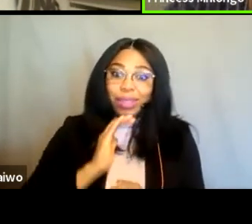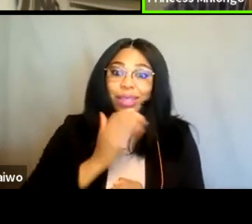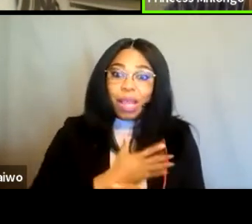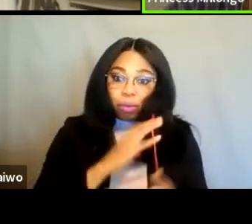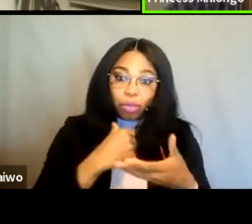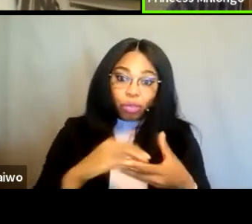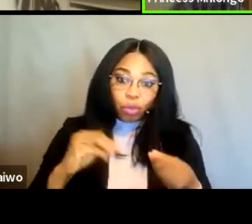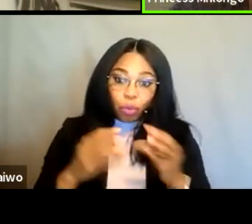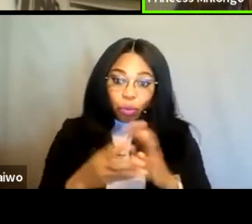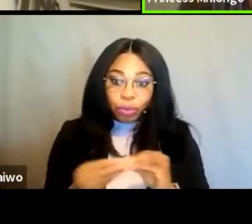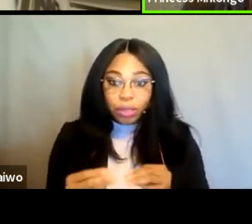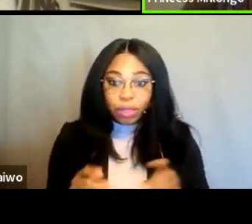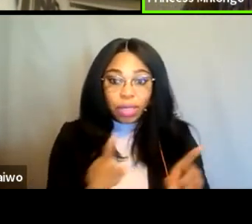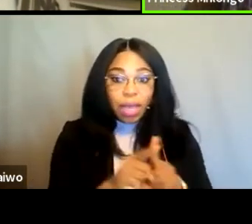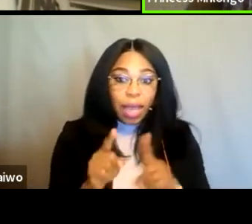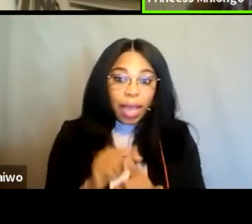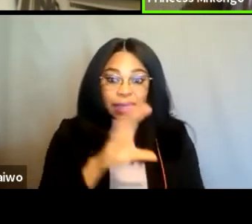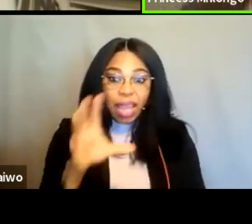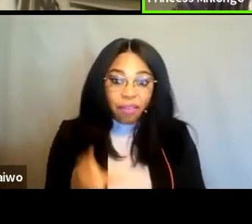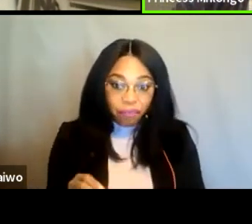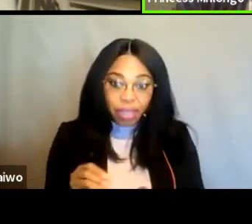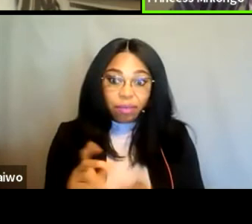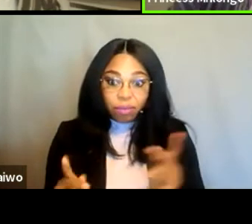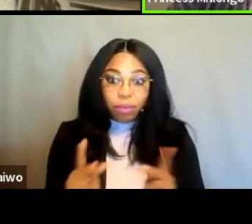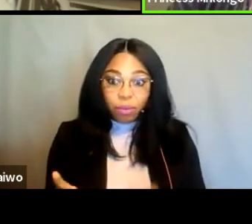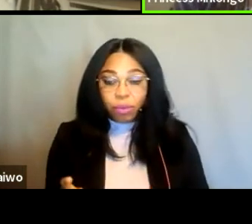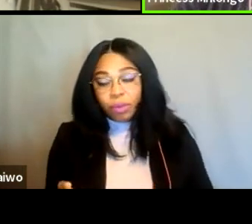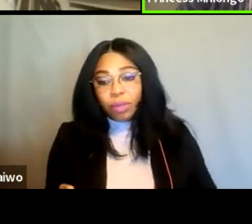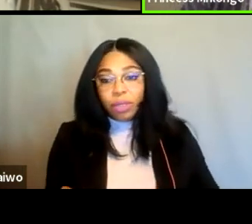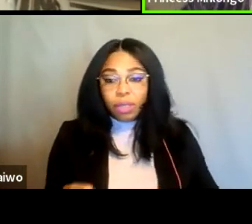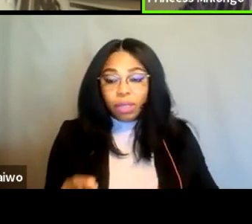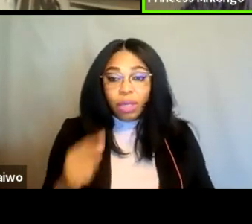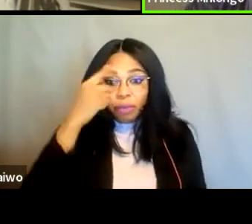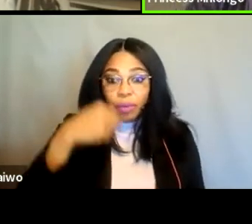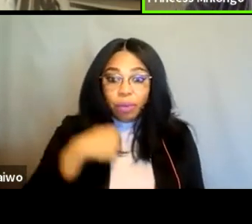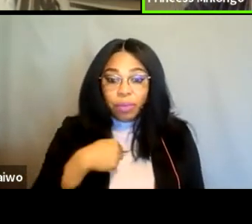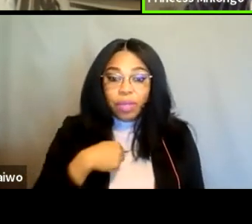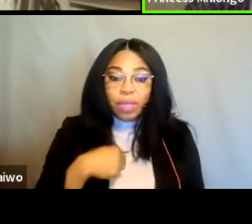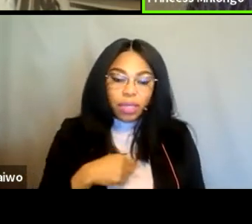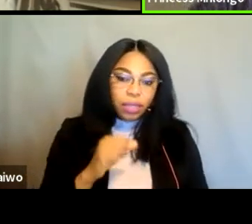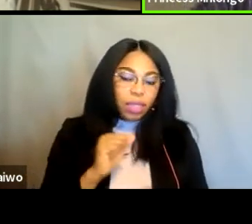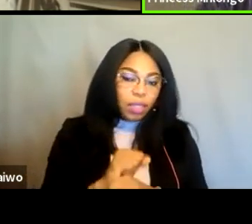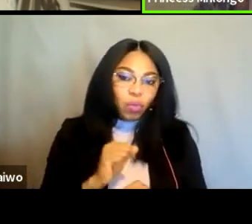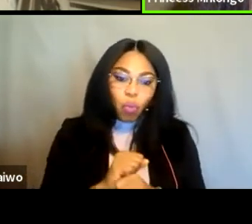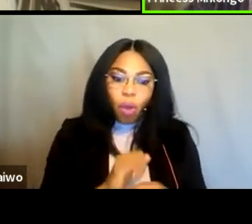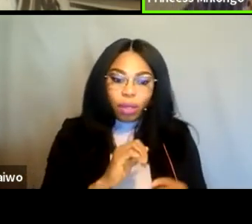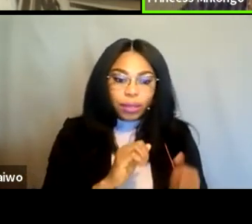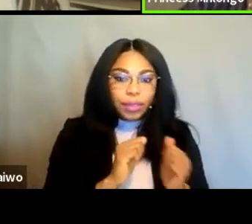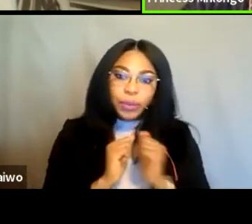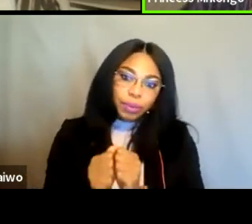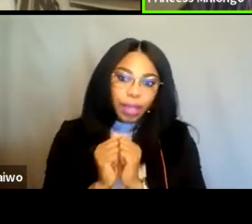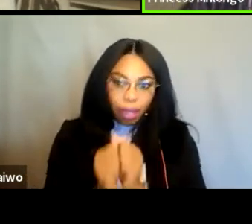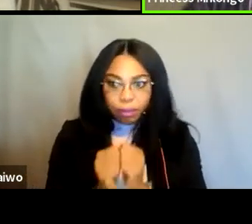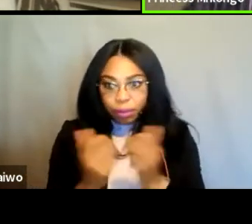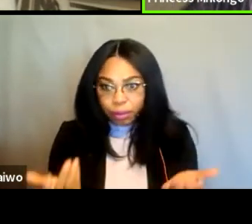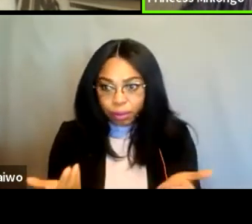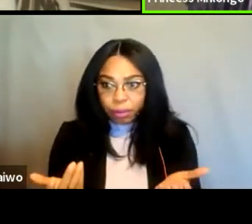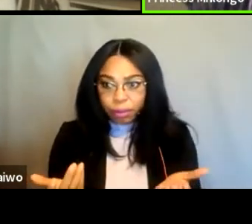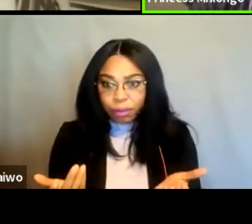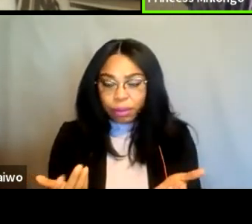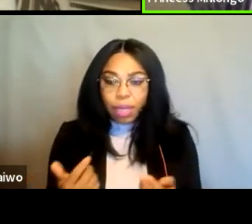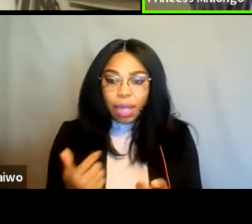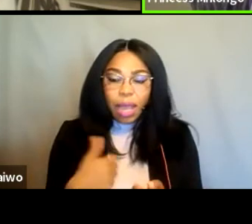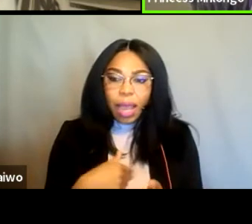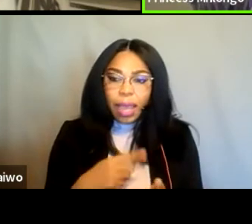stories as Africans, you know? For me, it all works hand in hand, you know? And